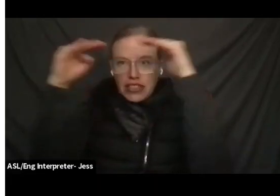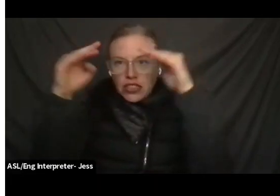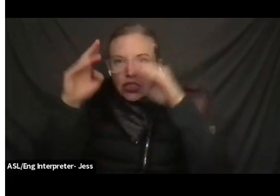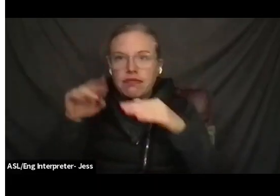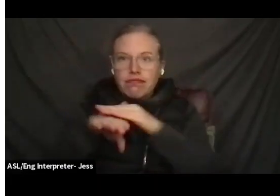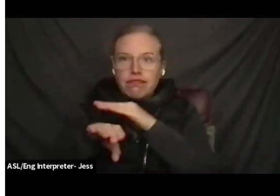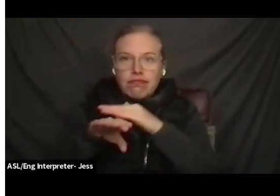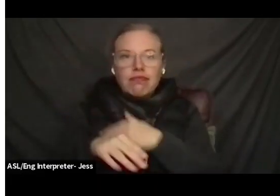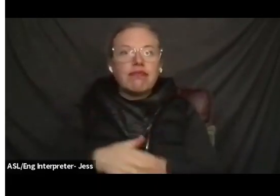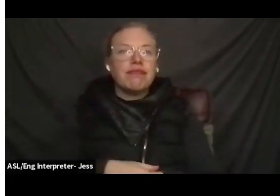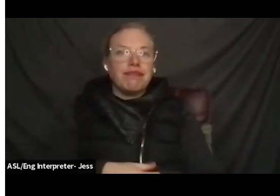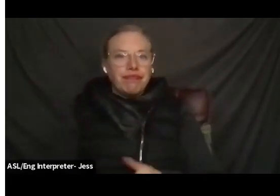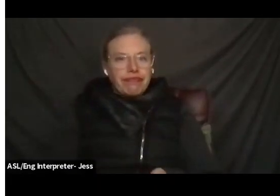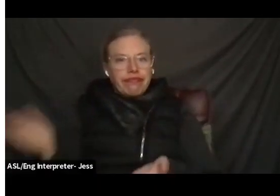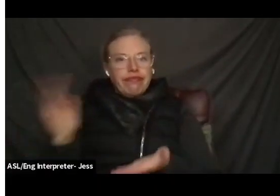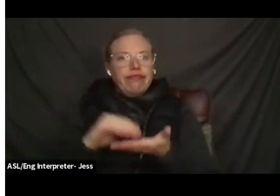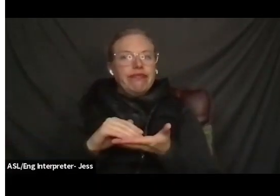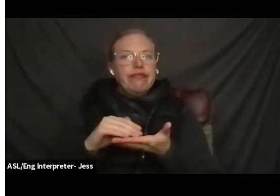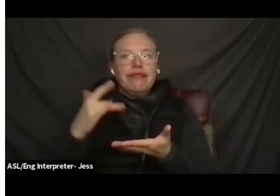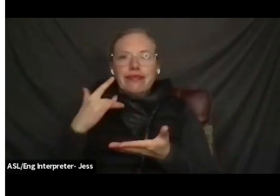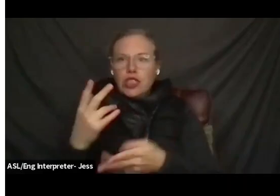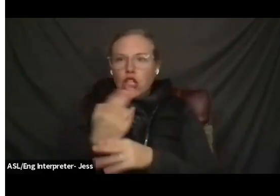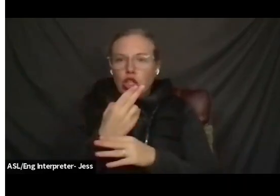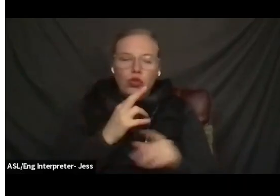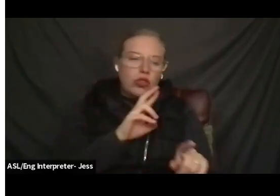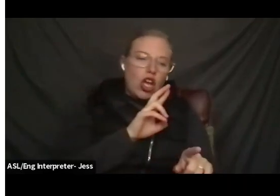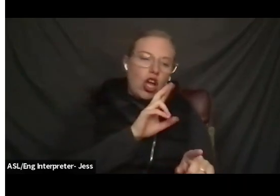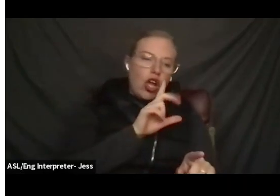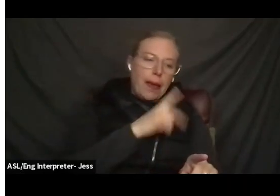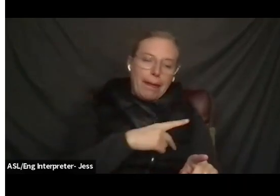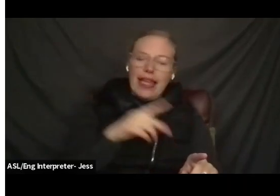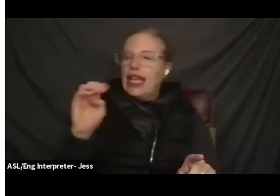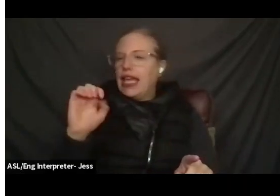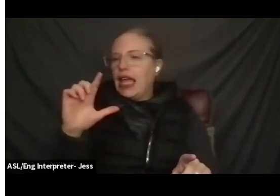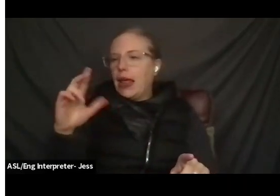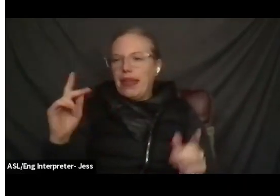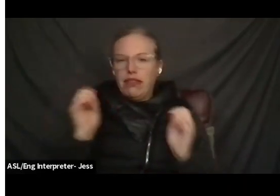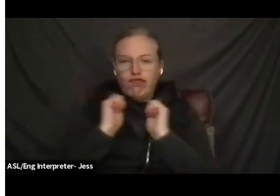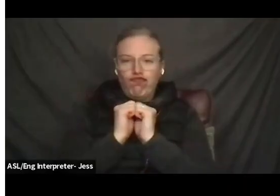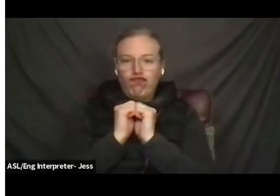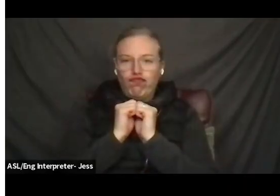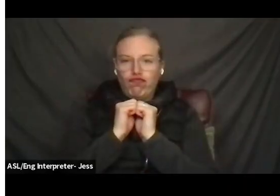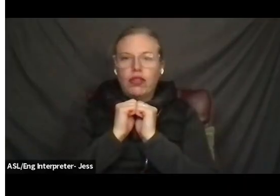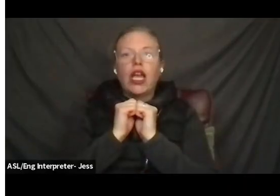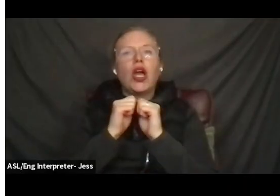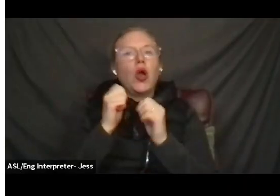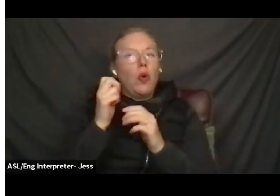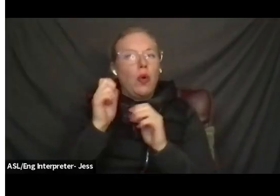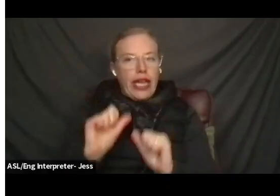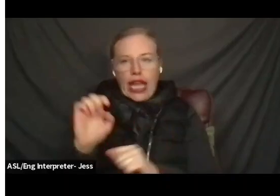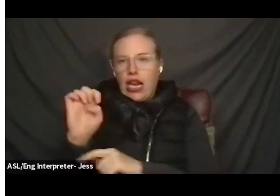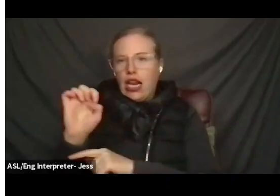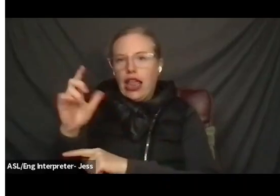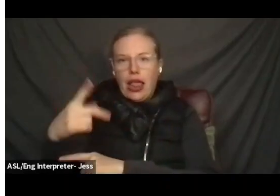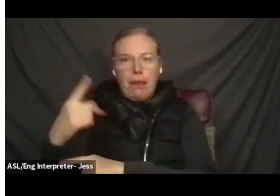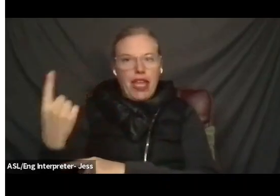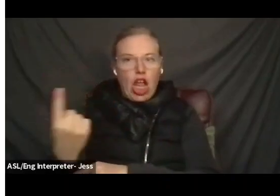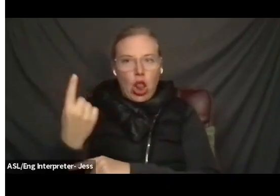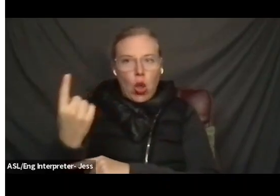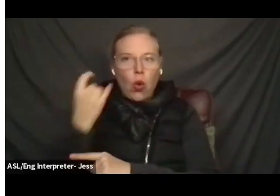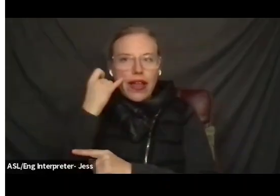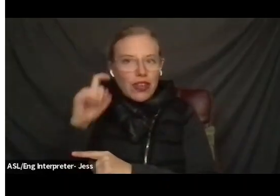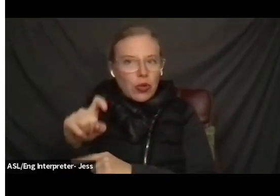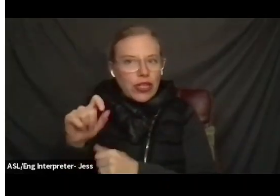again, we often leverage the RLP and ELP together, but we can just do an ELP alone